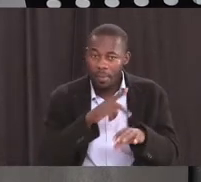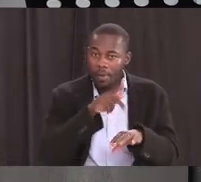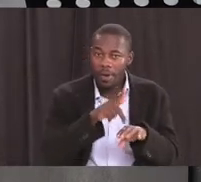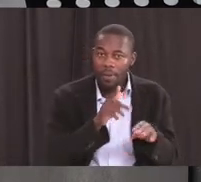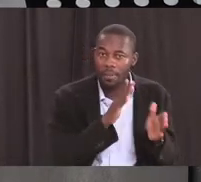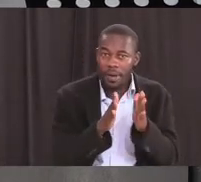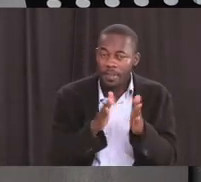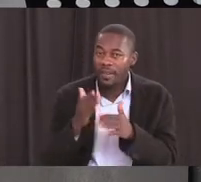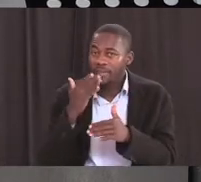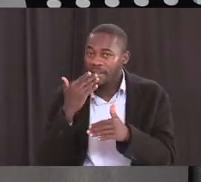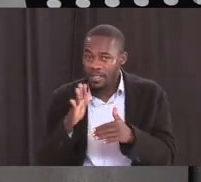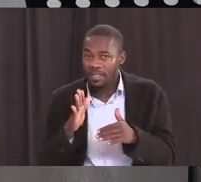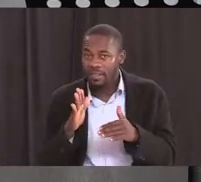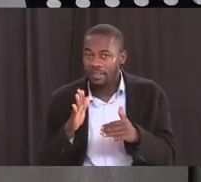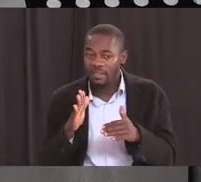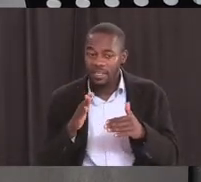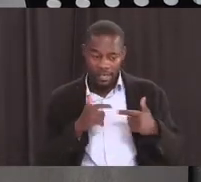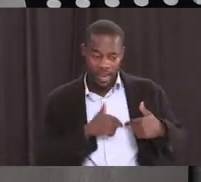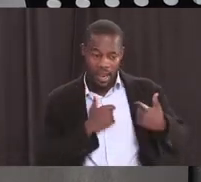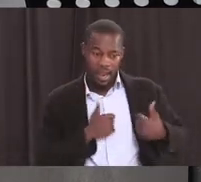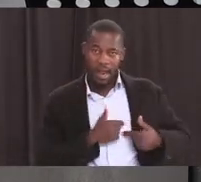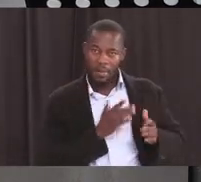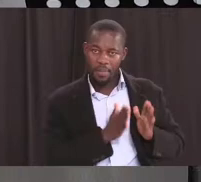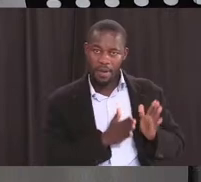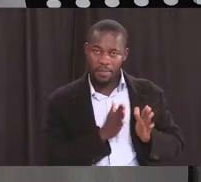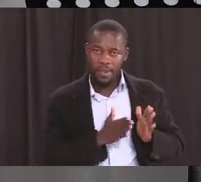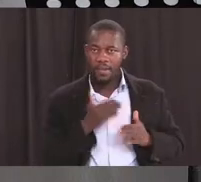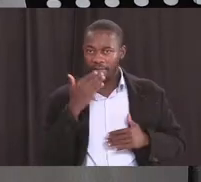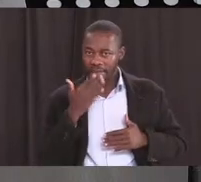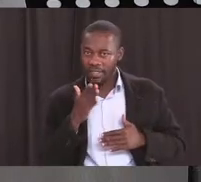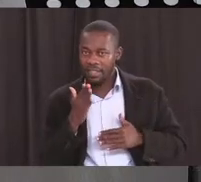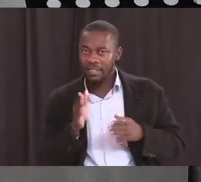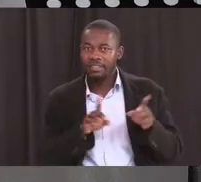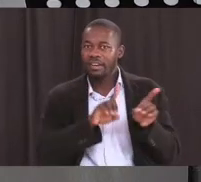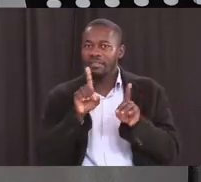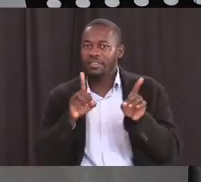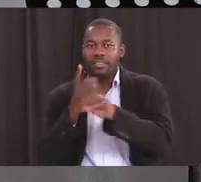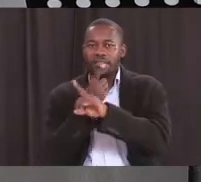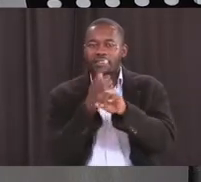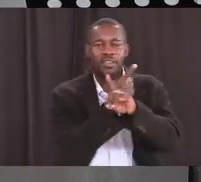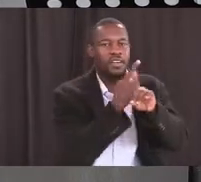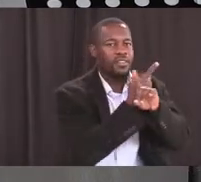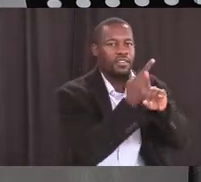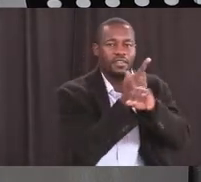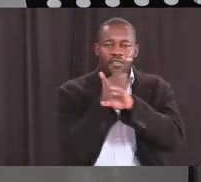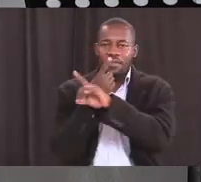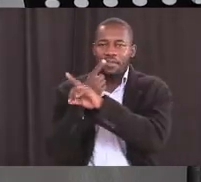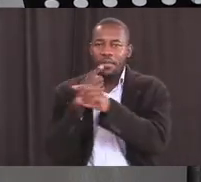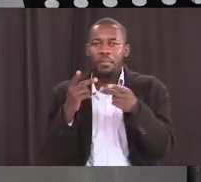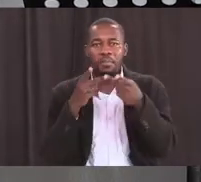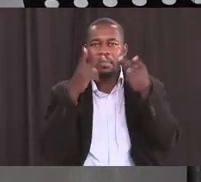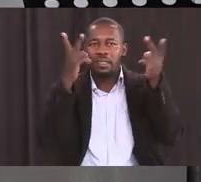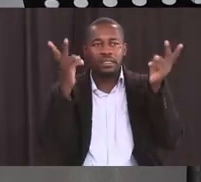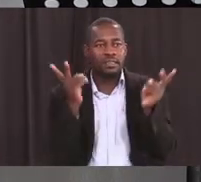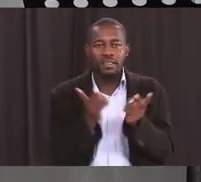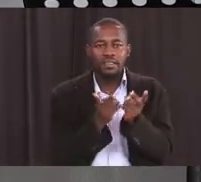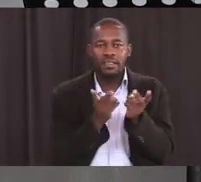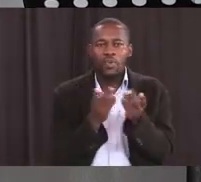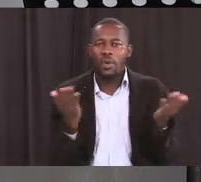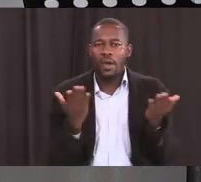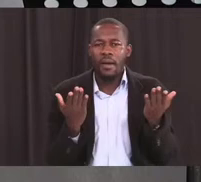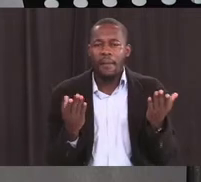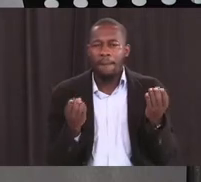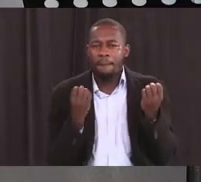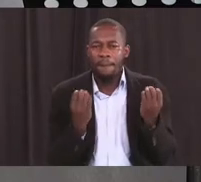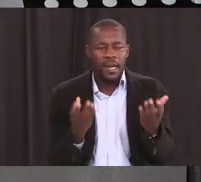Paul had in his heart to travel to a populated area in a Roman province called Asia. This would have been in what we